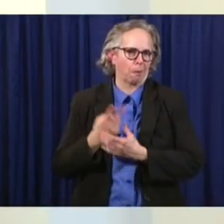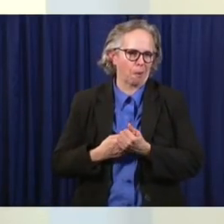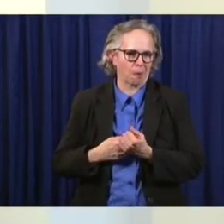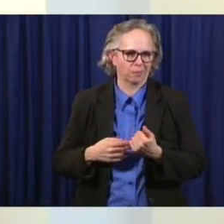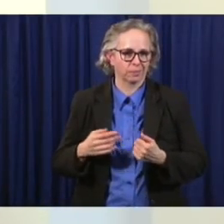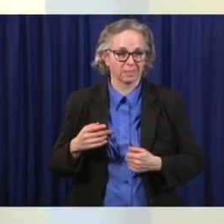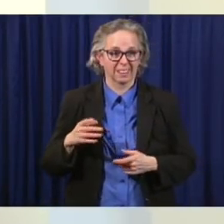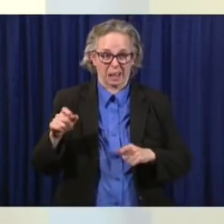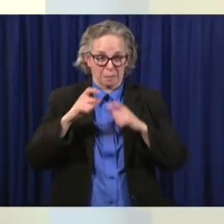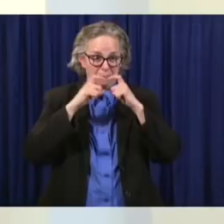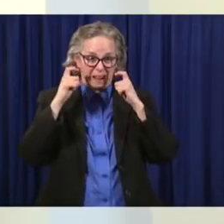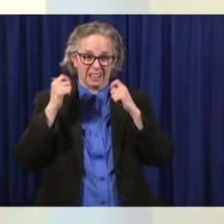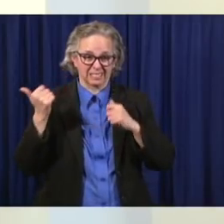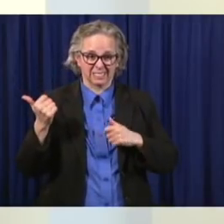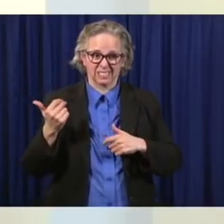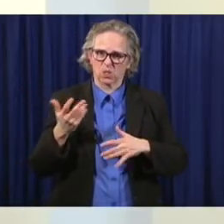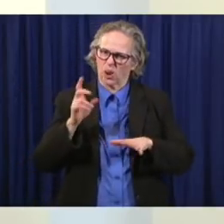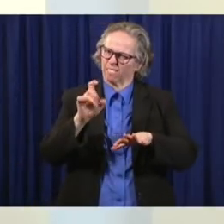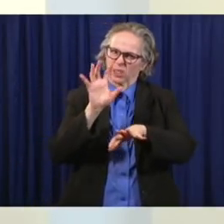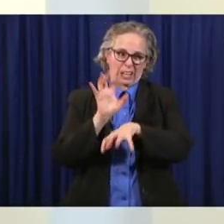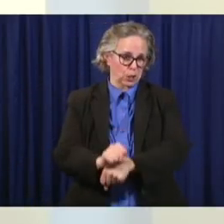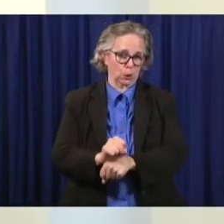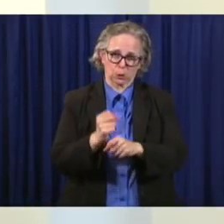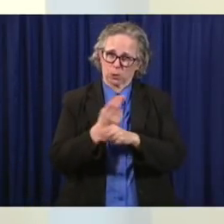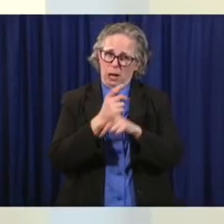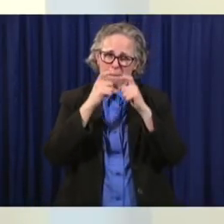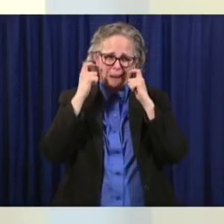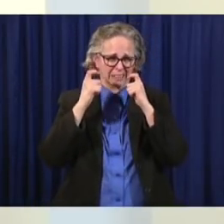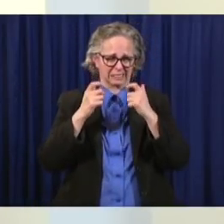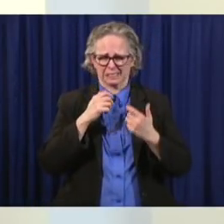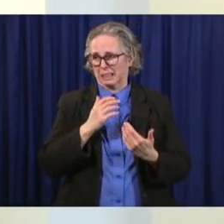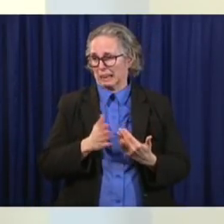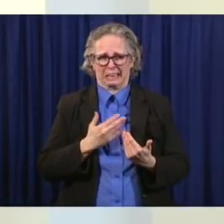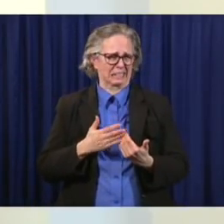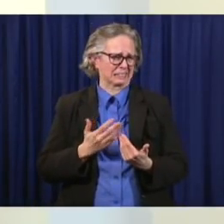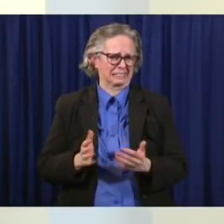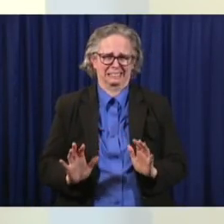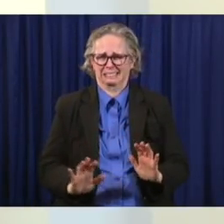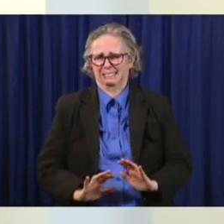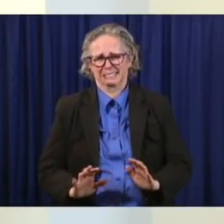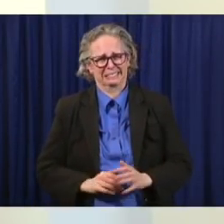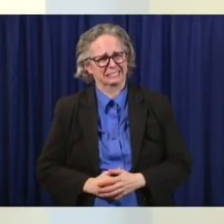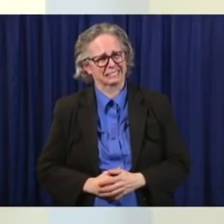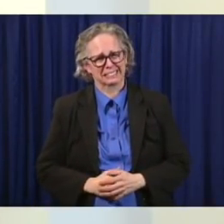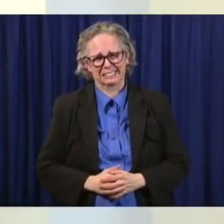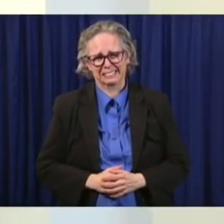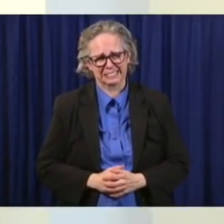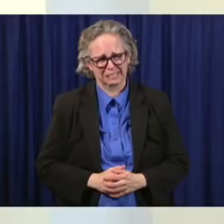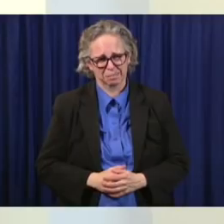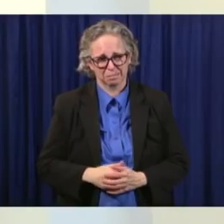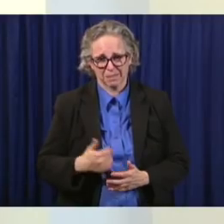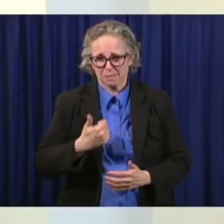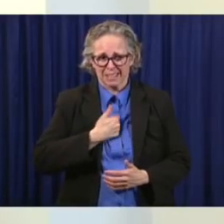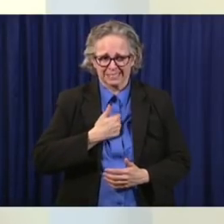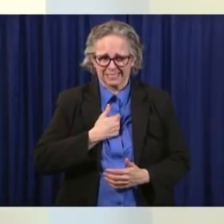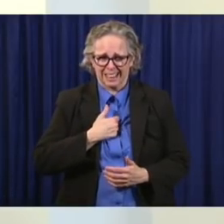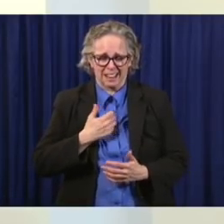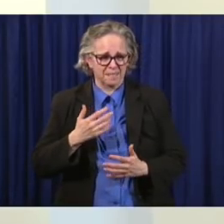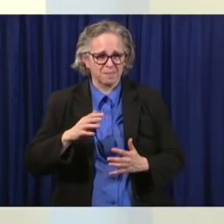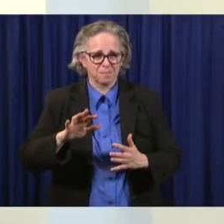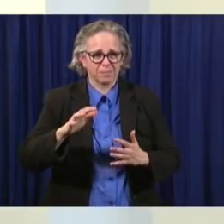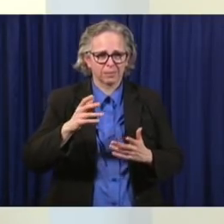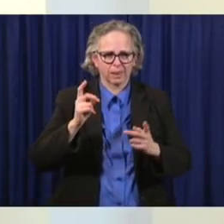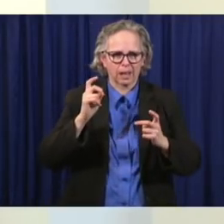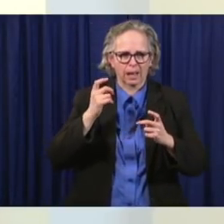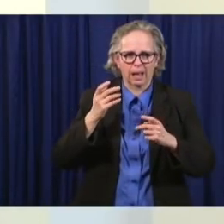all of us. It's not something that comes easily. And, I myself have this little basket of gloves during